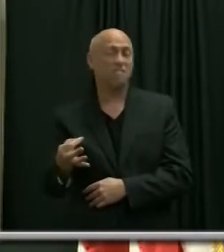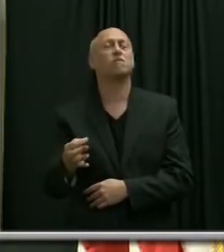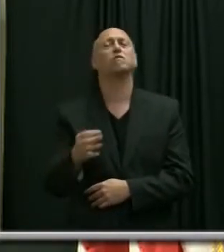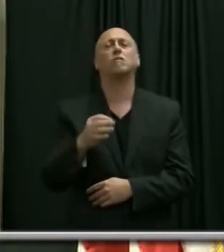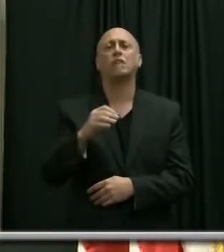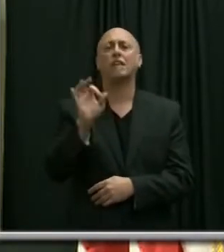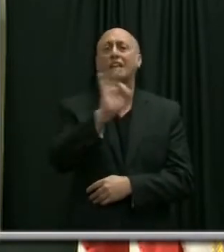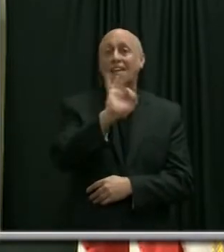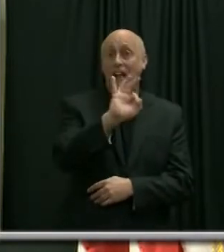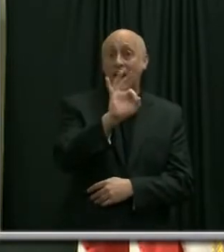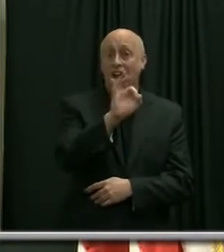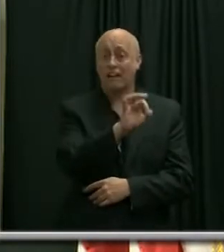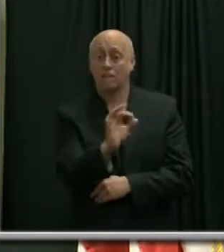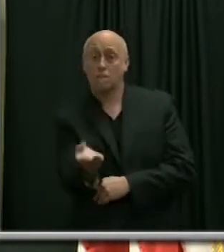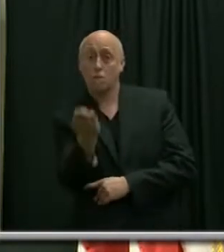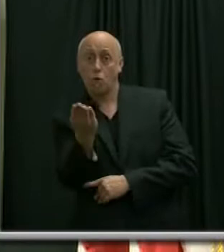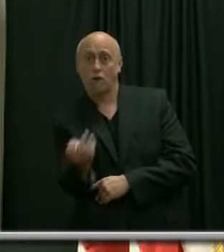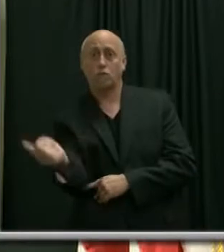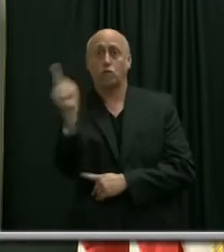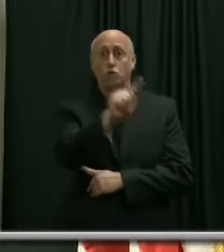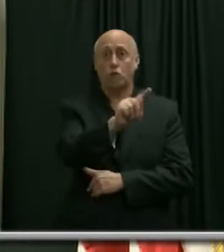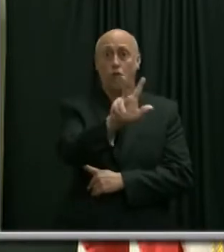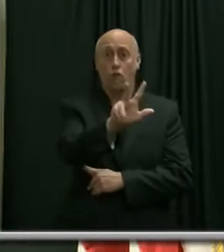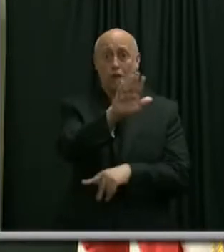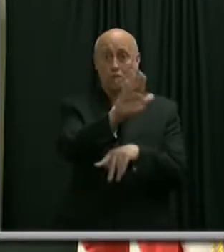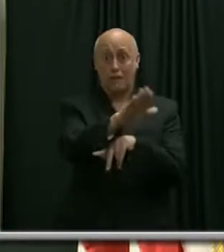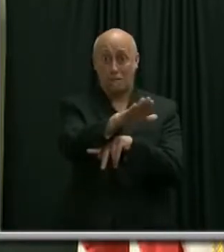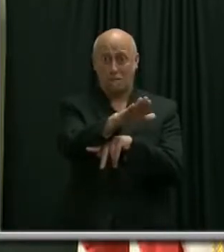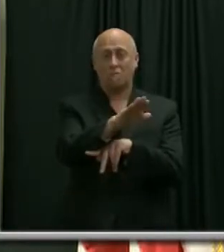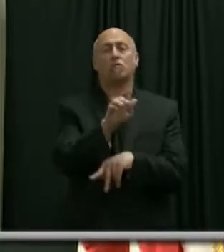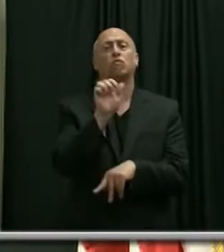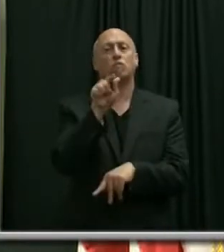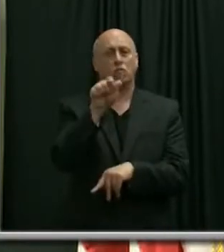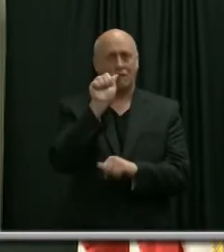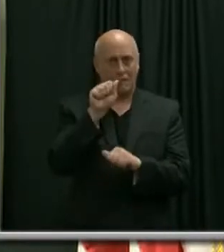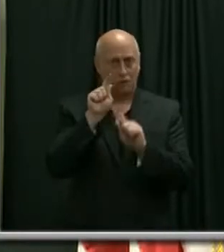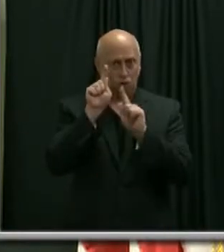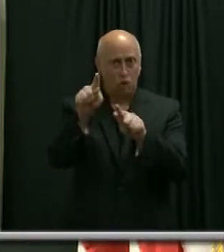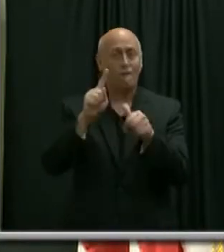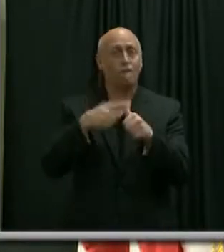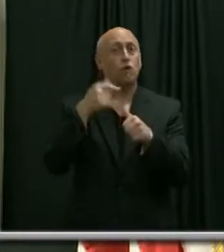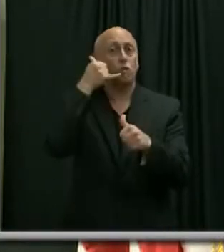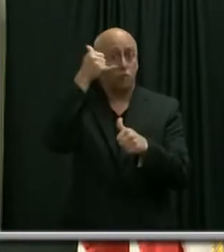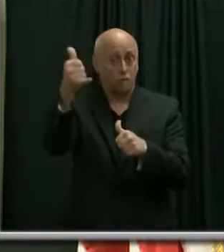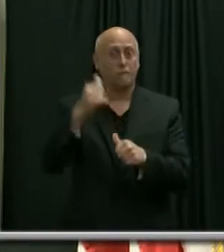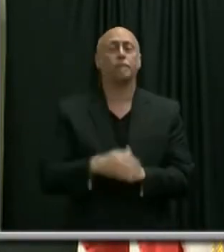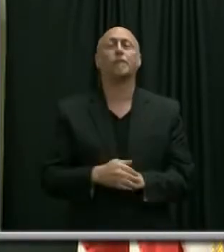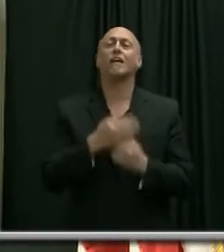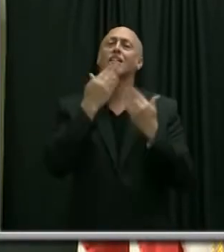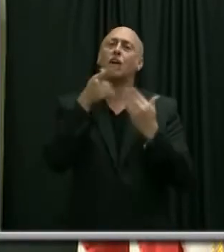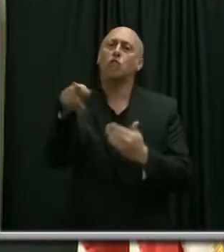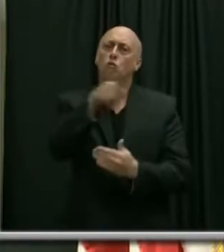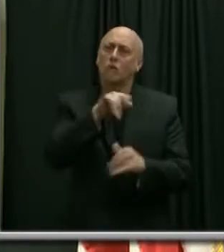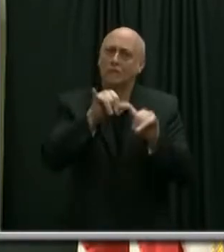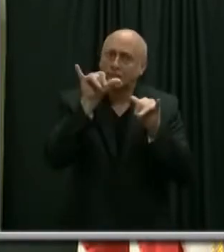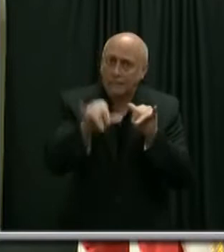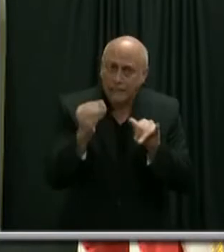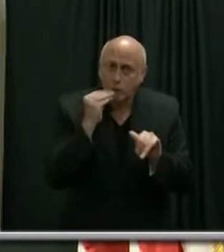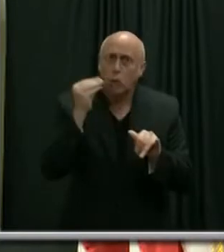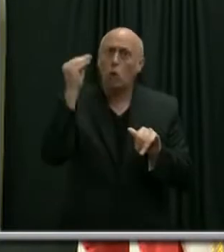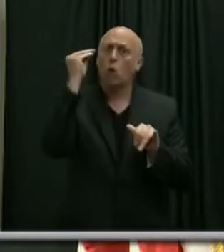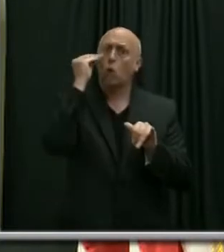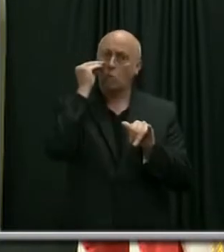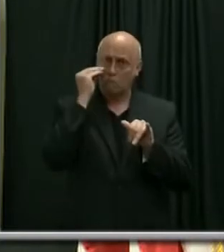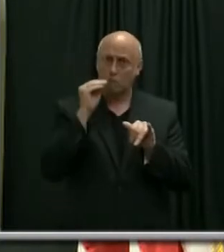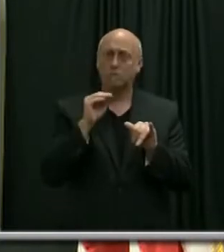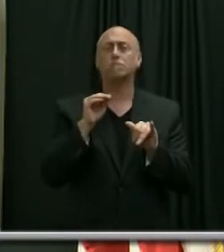a.m. to 3 p.m. So again, we thank everybody for participating with the Safe at Home and also using the hotlines to make